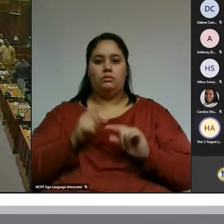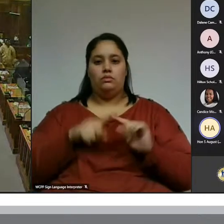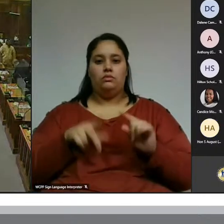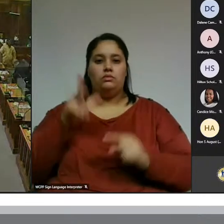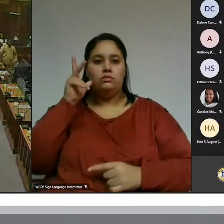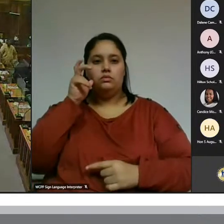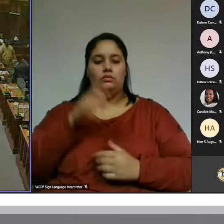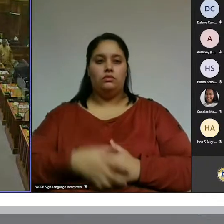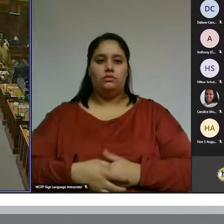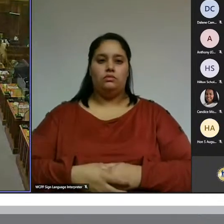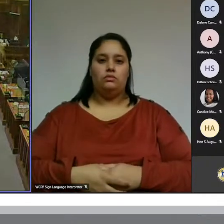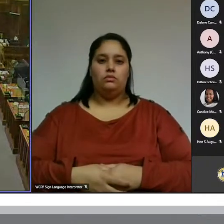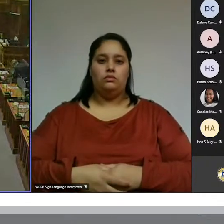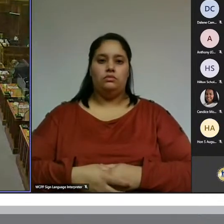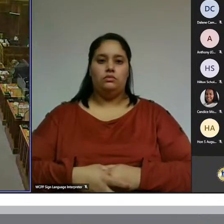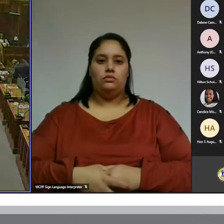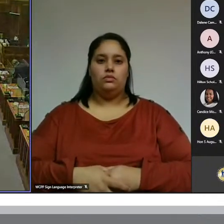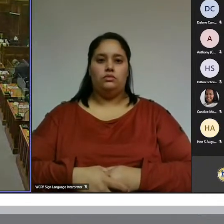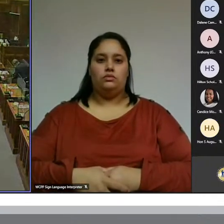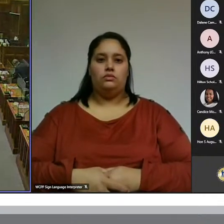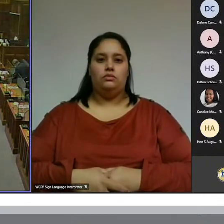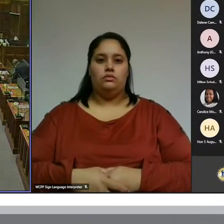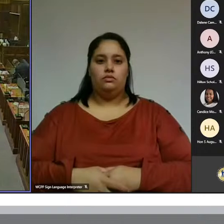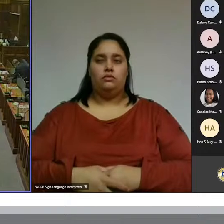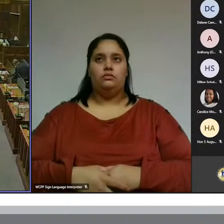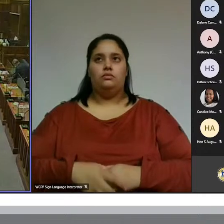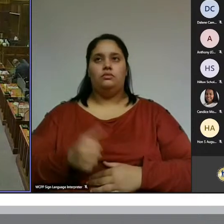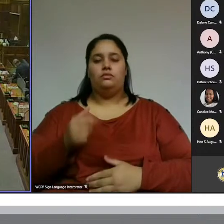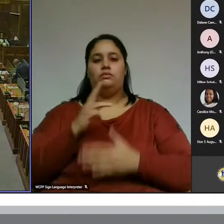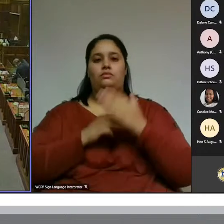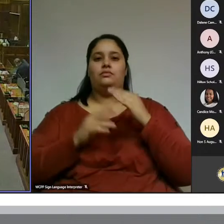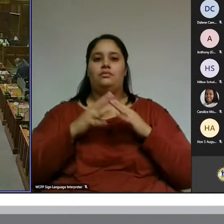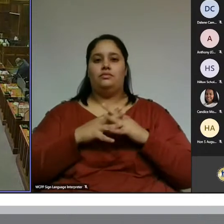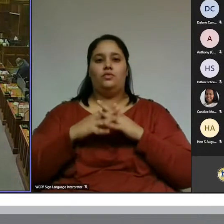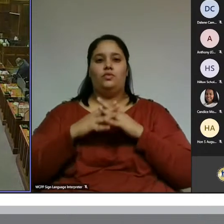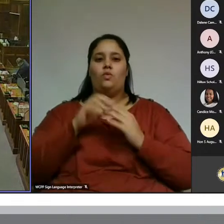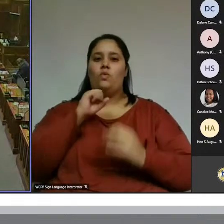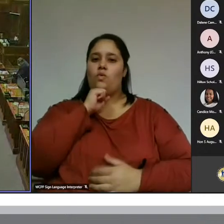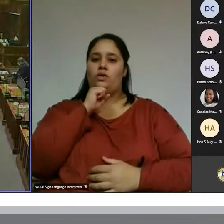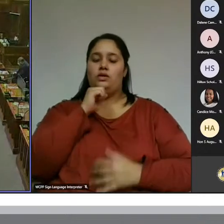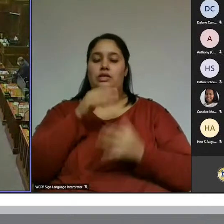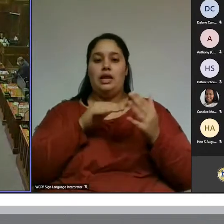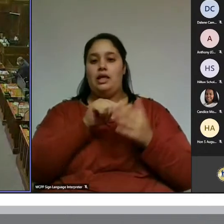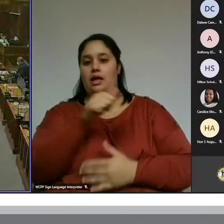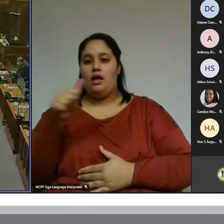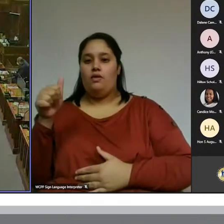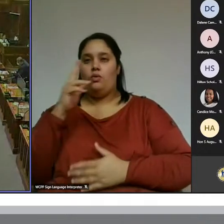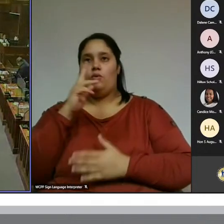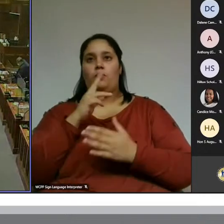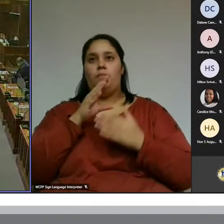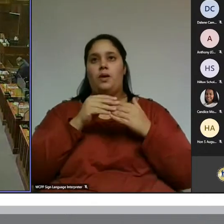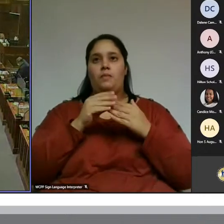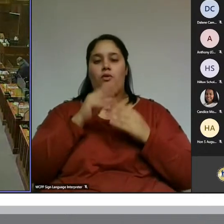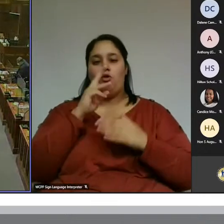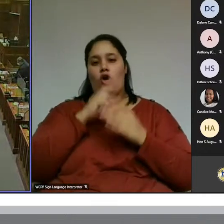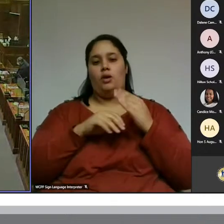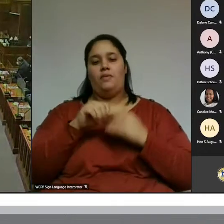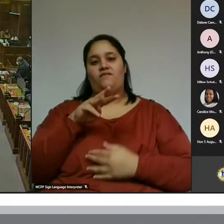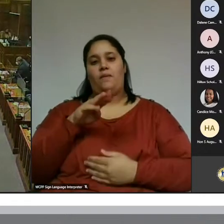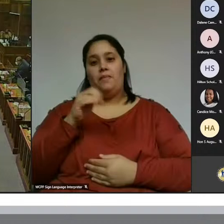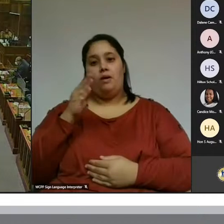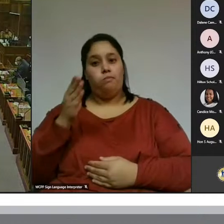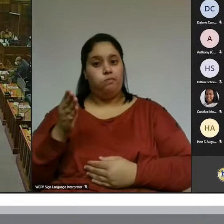Transport. Welcome, Honourable August. Any other member? Honourable Mvimbi, are you online?